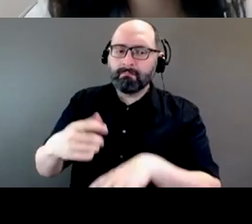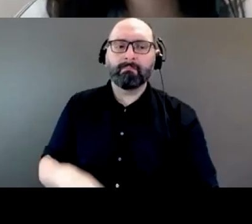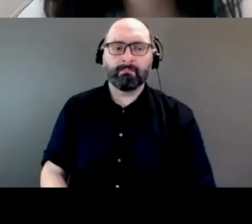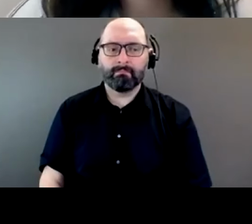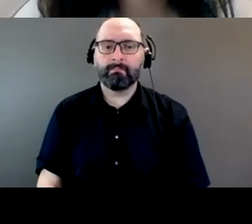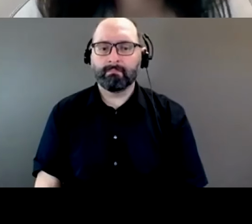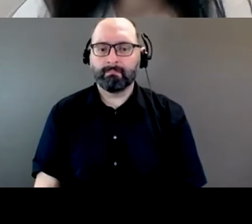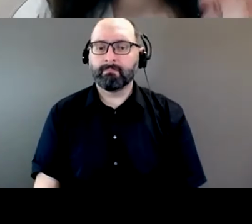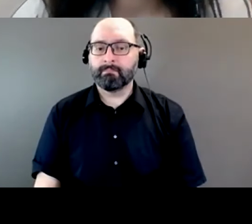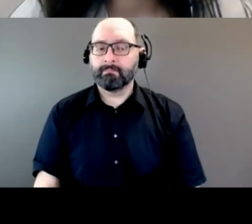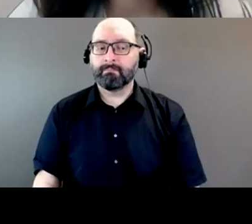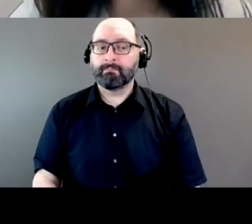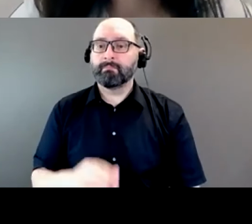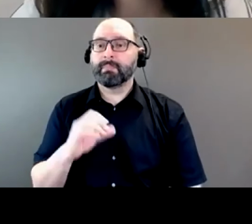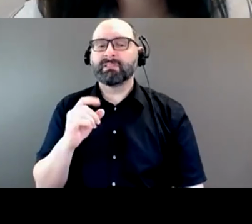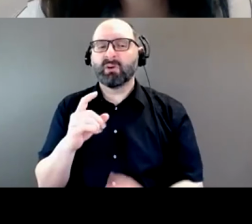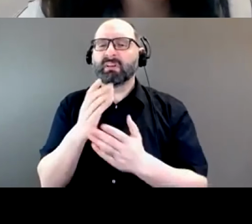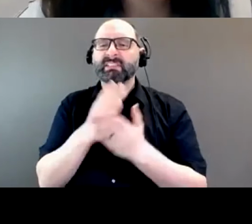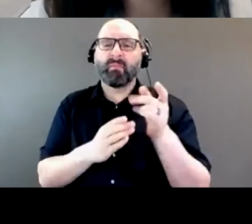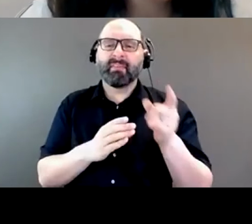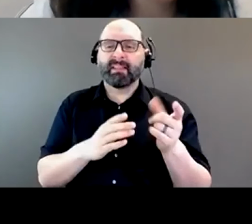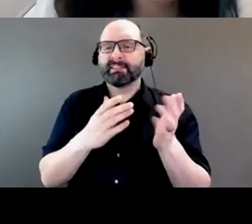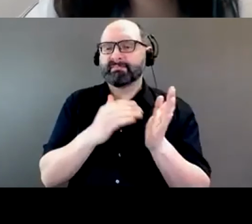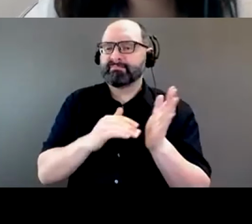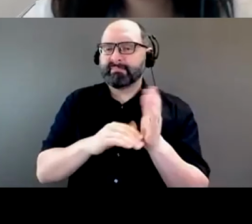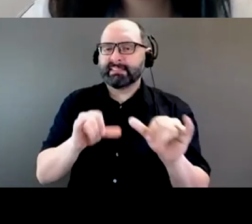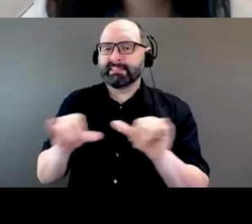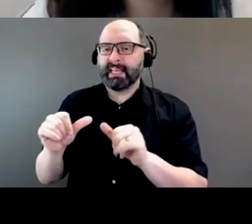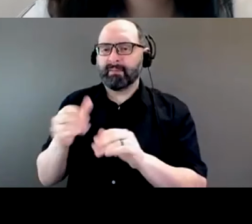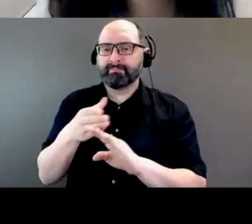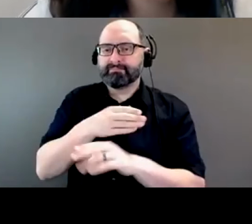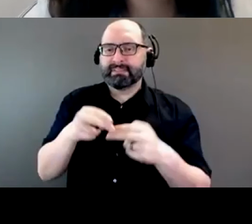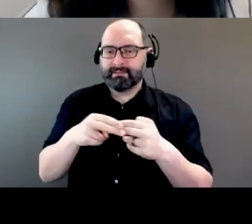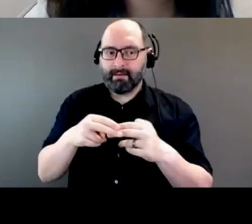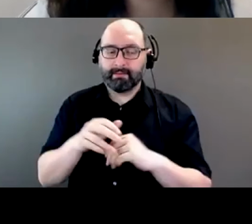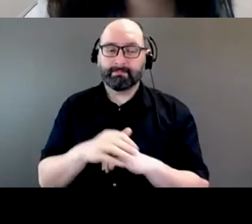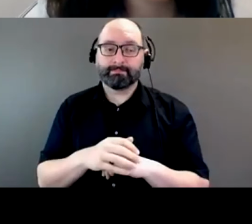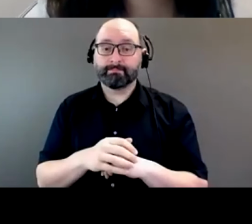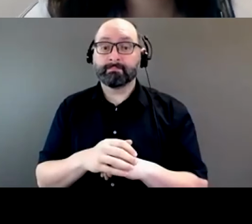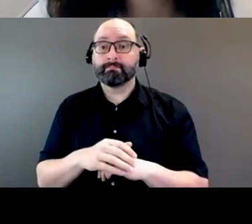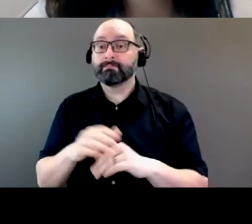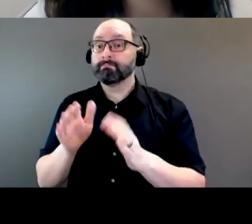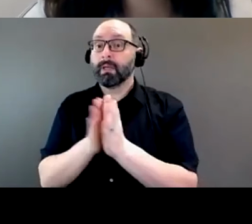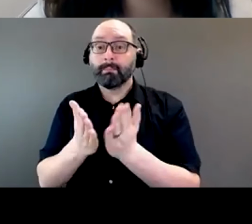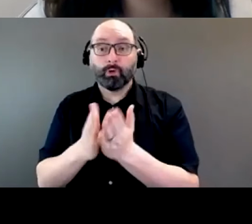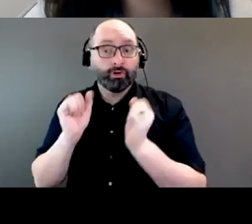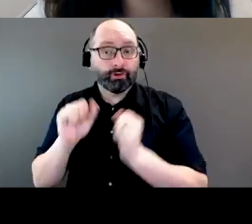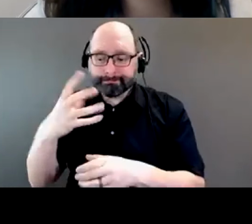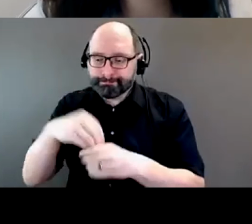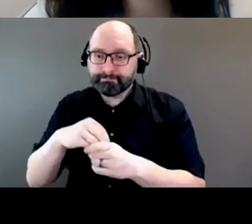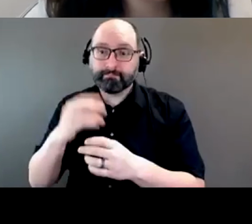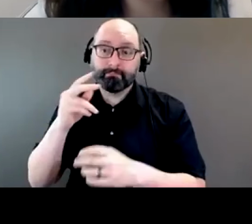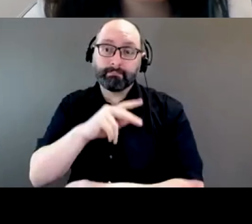So I'm just going to list, some of this is repeating what I said on the previous slide, but just for emphasis, these books could have personal